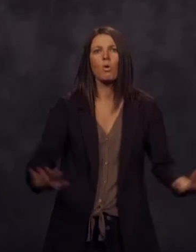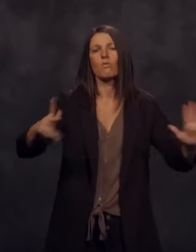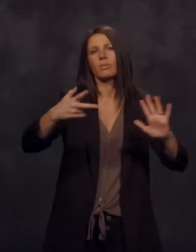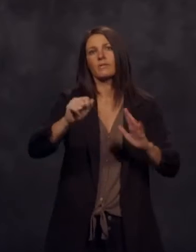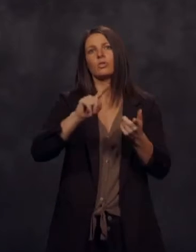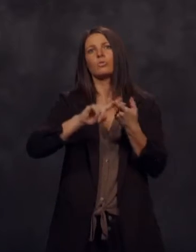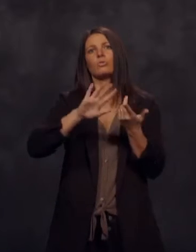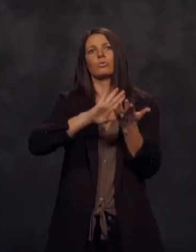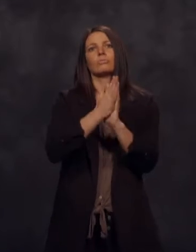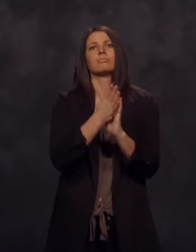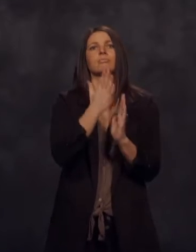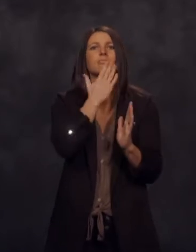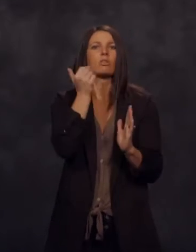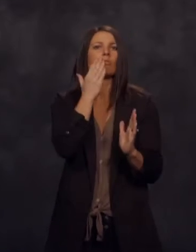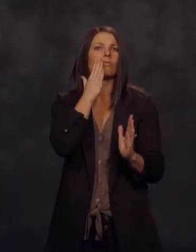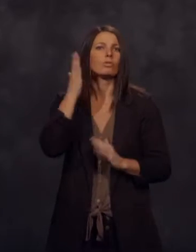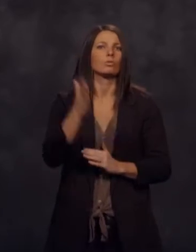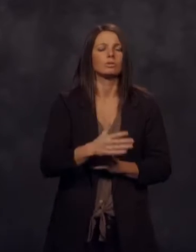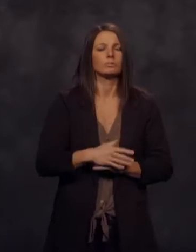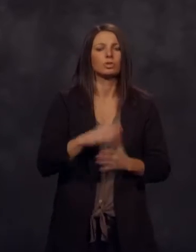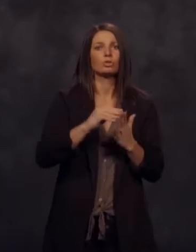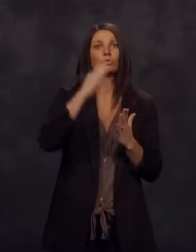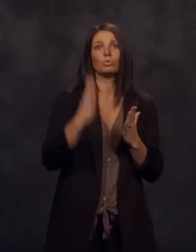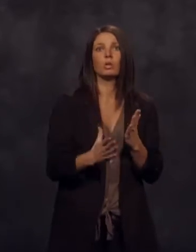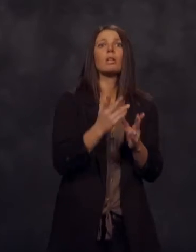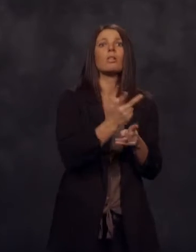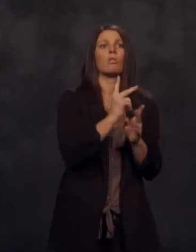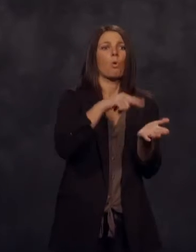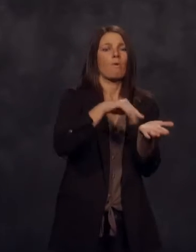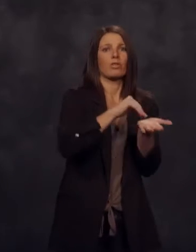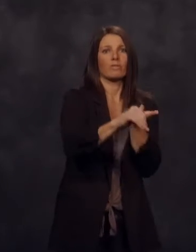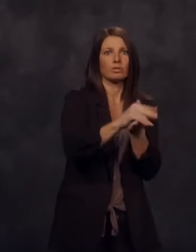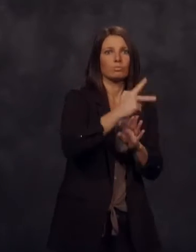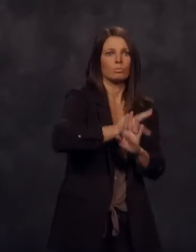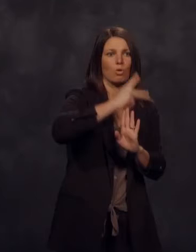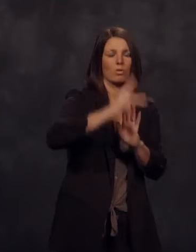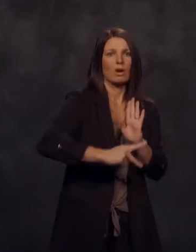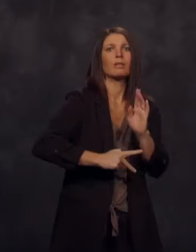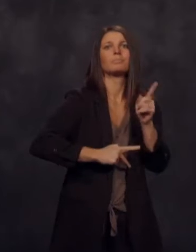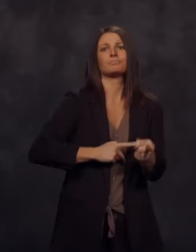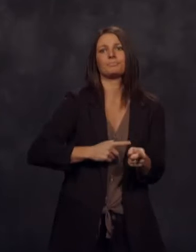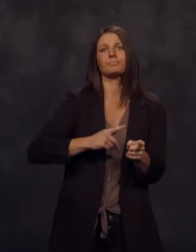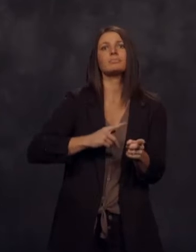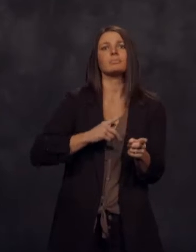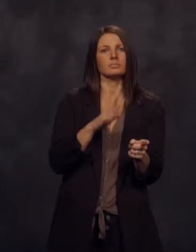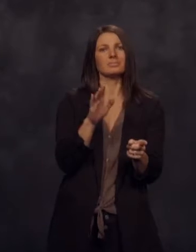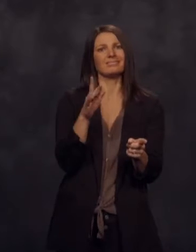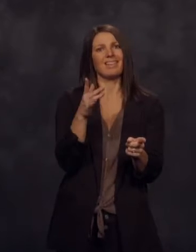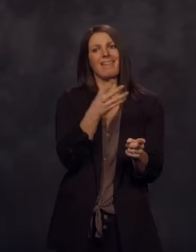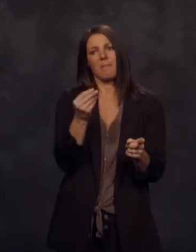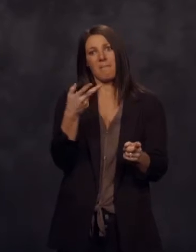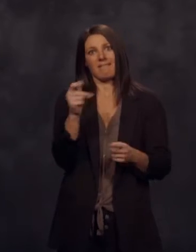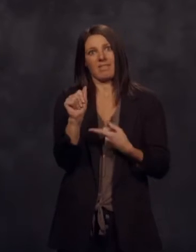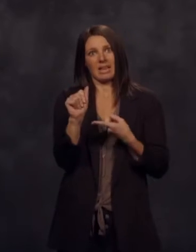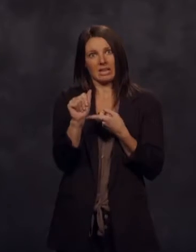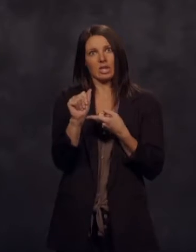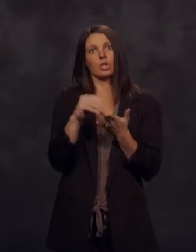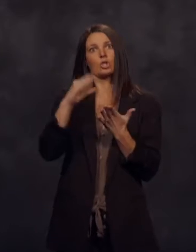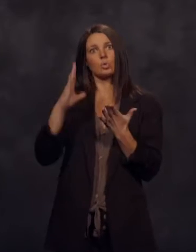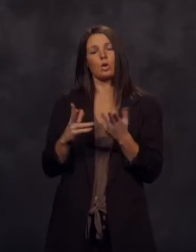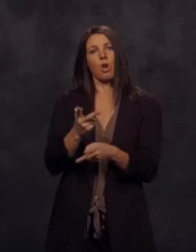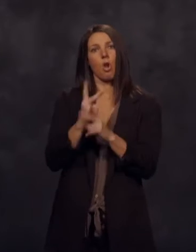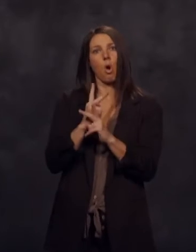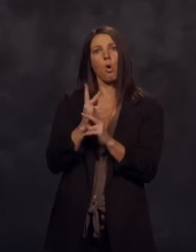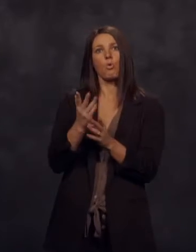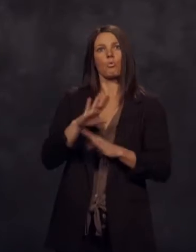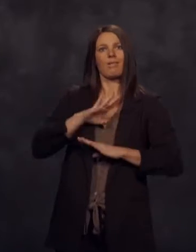future. So student loan forgiveness programs like the Federal Public Service Loan Forgiveness Program and the Pennsylvania Student Loan Relief